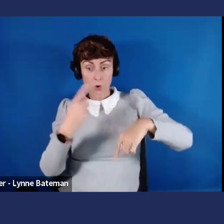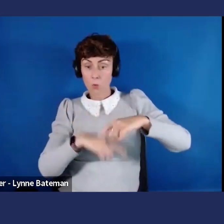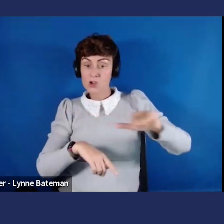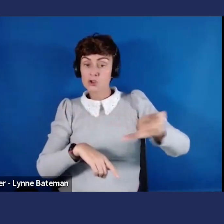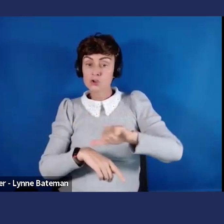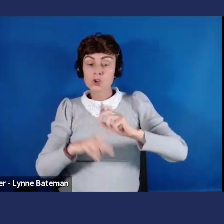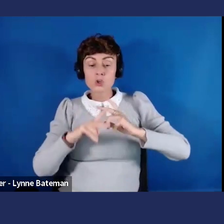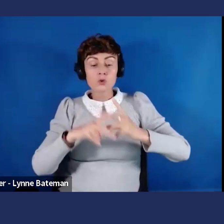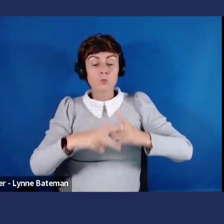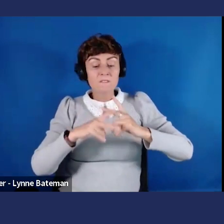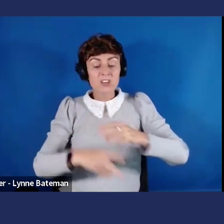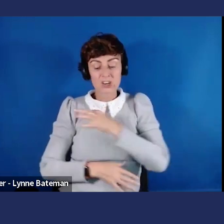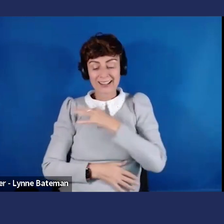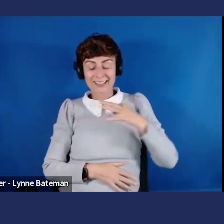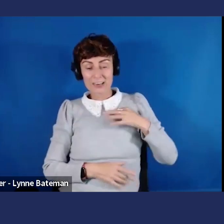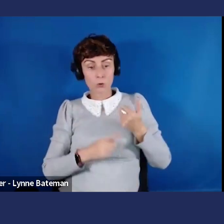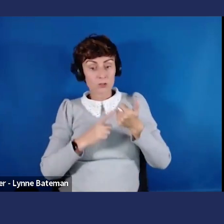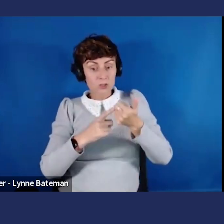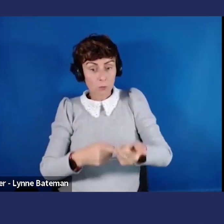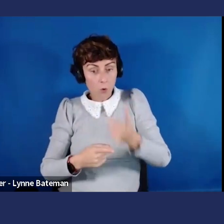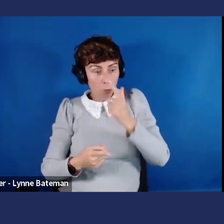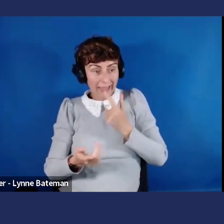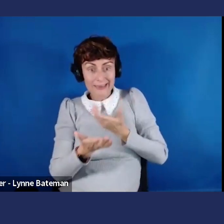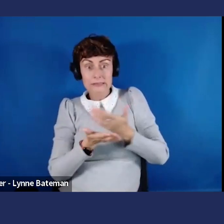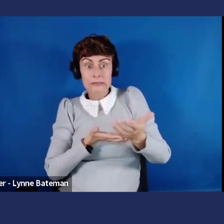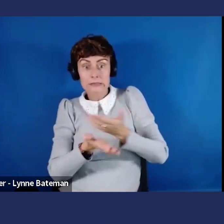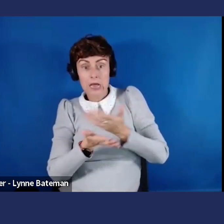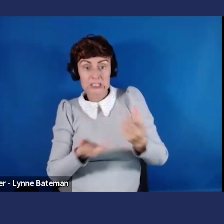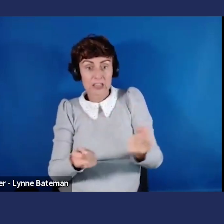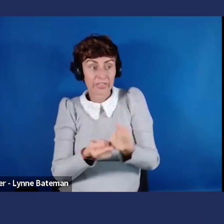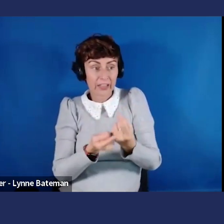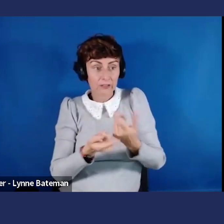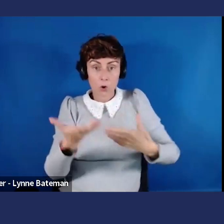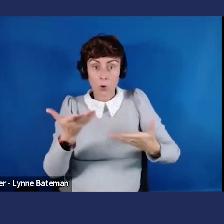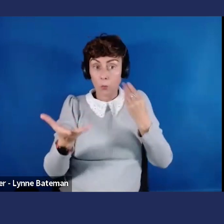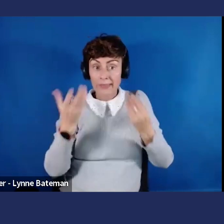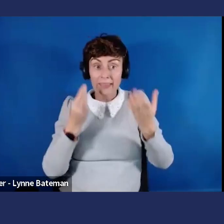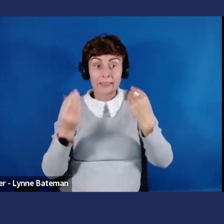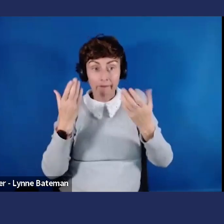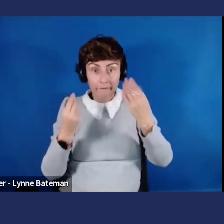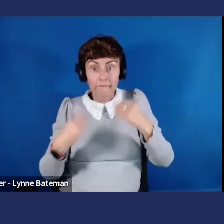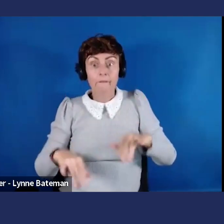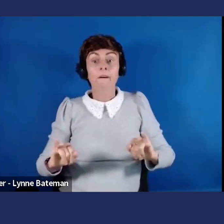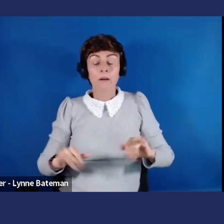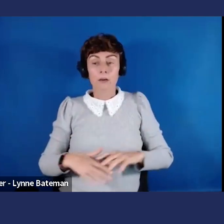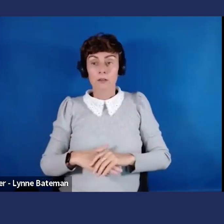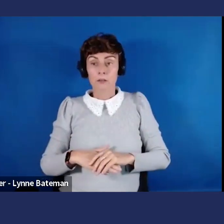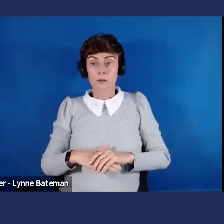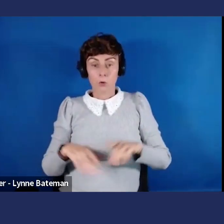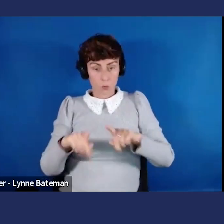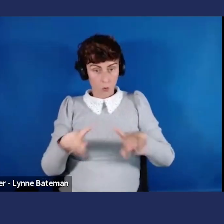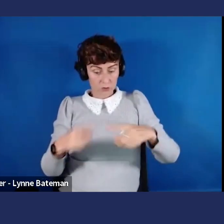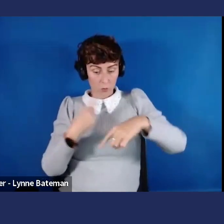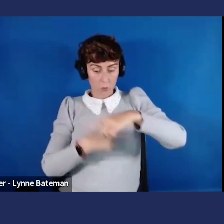getting clinical support, the opportunity to offload all of the things that we hear from these families that are going through these things. We also need to